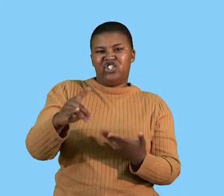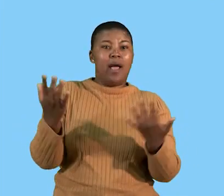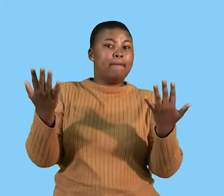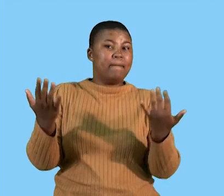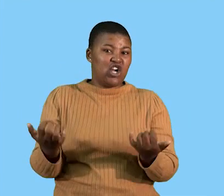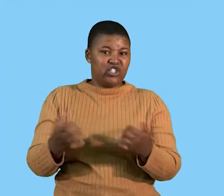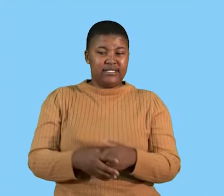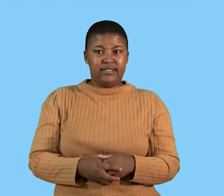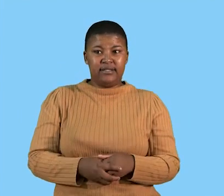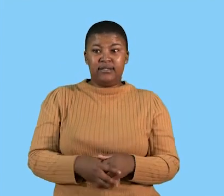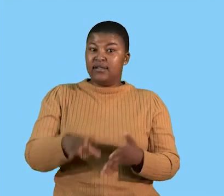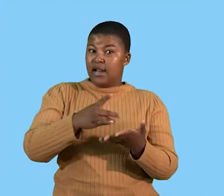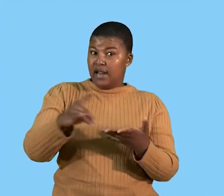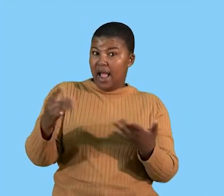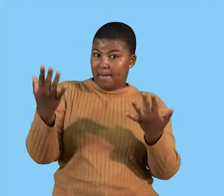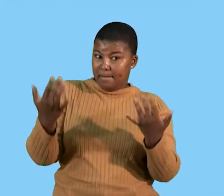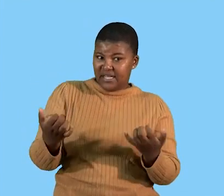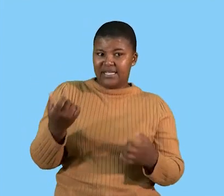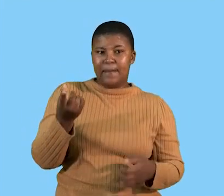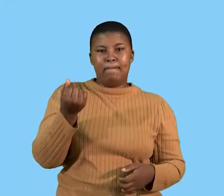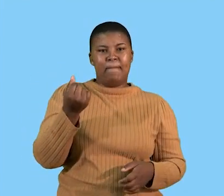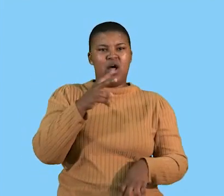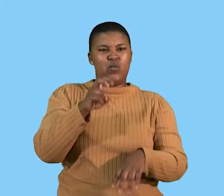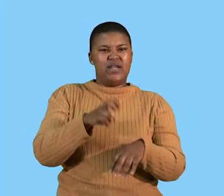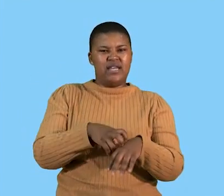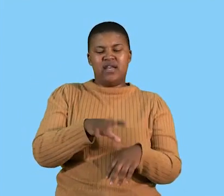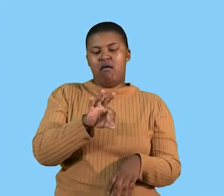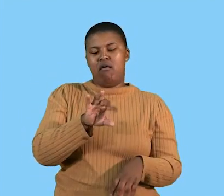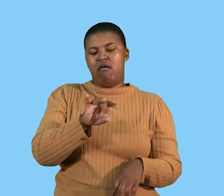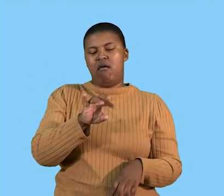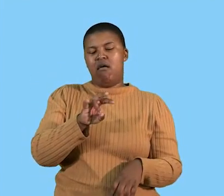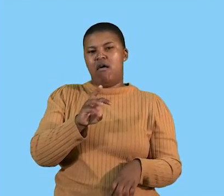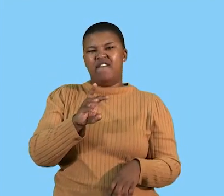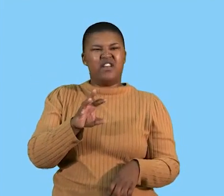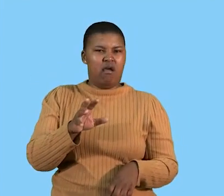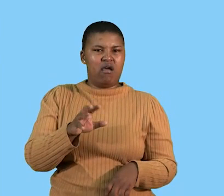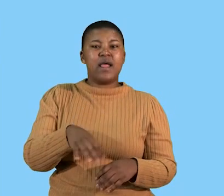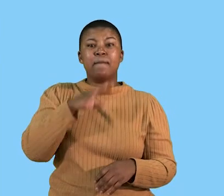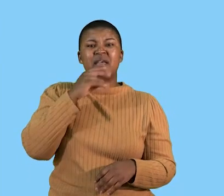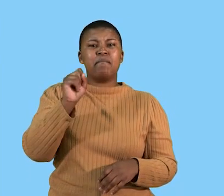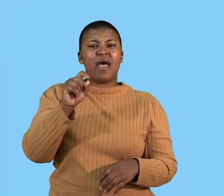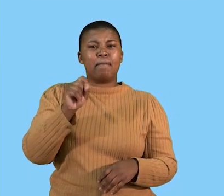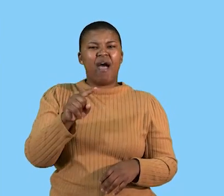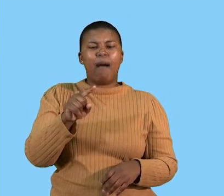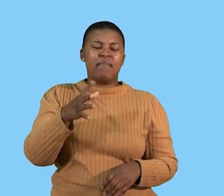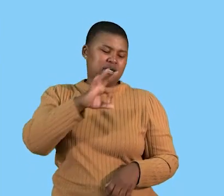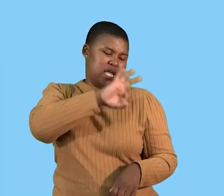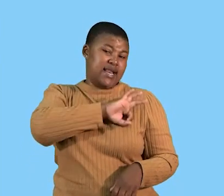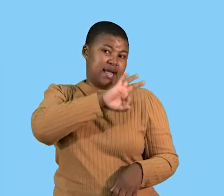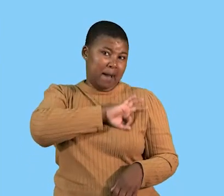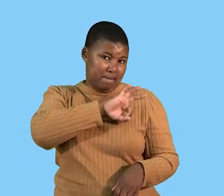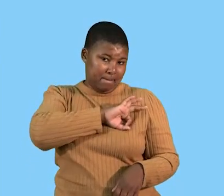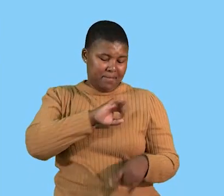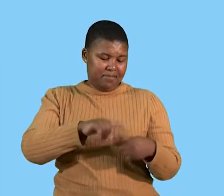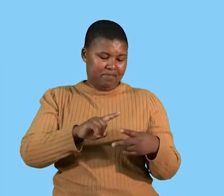cash budget. And this is the money we need from a day-to-day basis. So this is the income